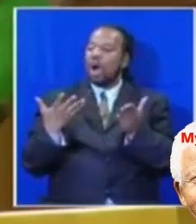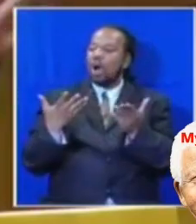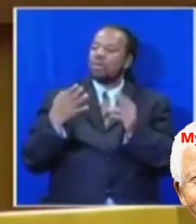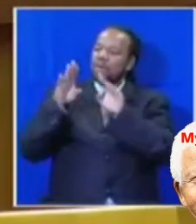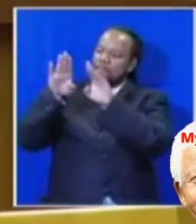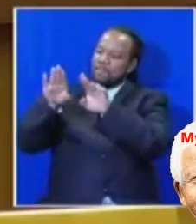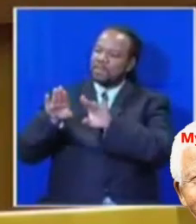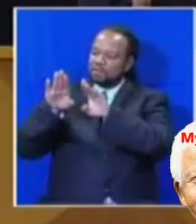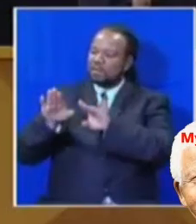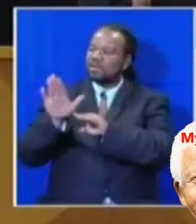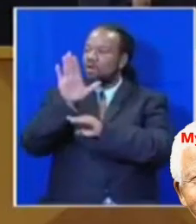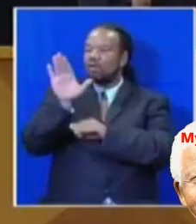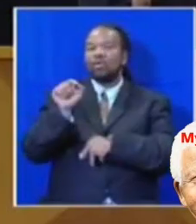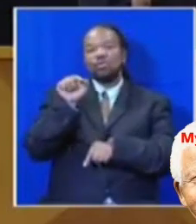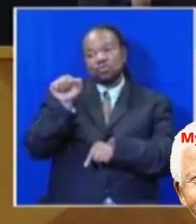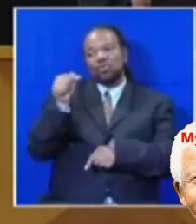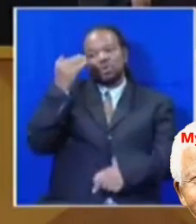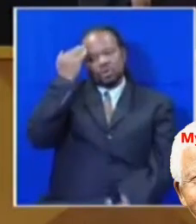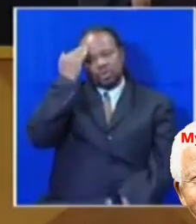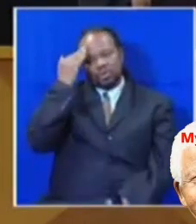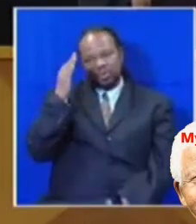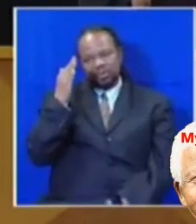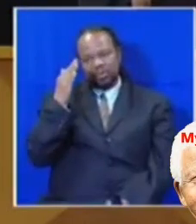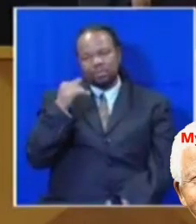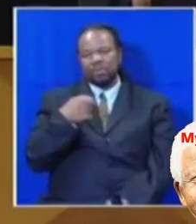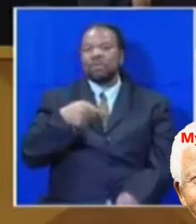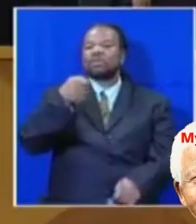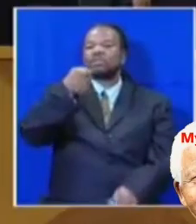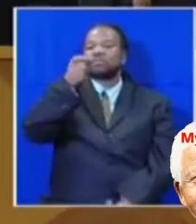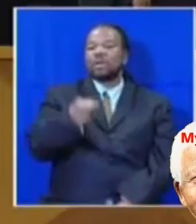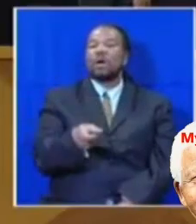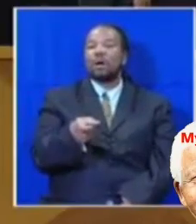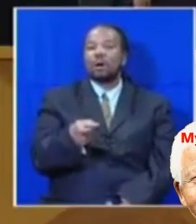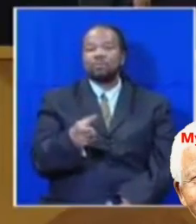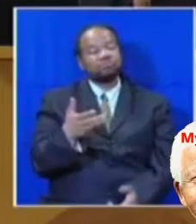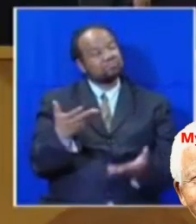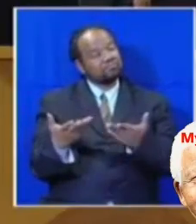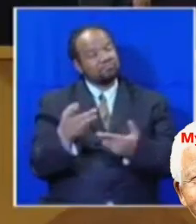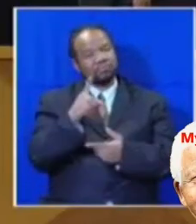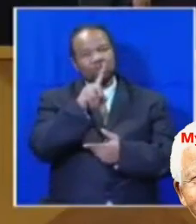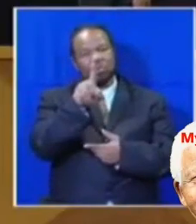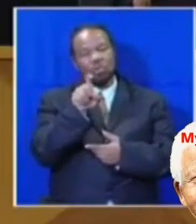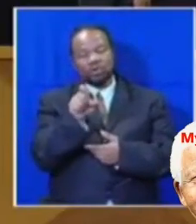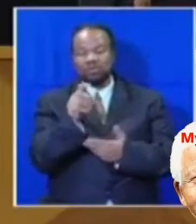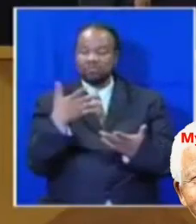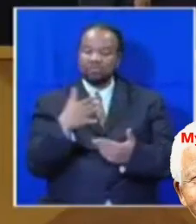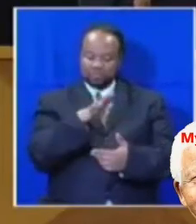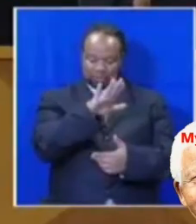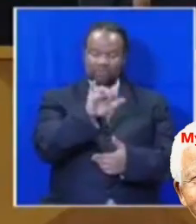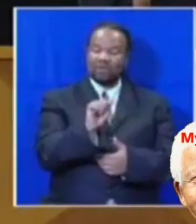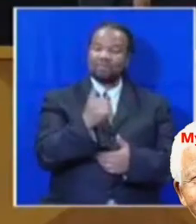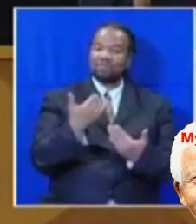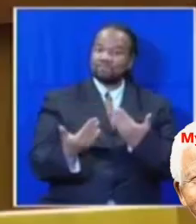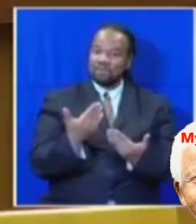will know. Honorable Speaker, the question of whether South Africa has a legal obligation to arrest